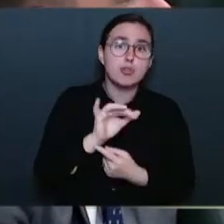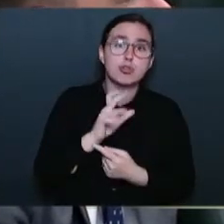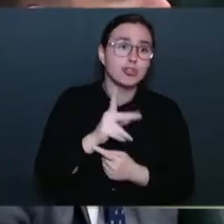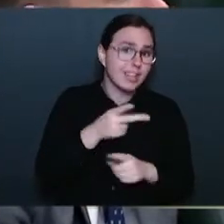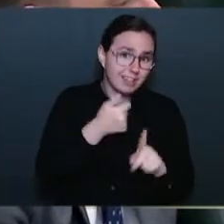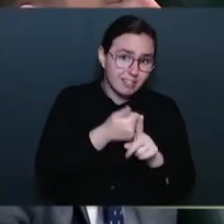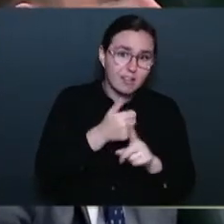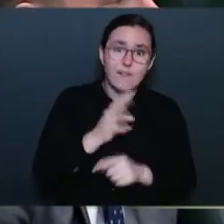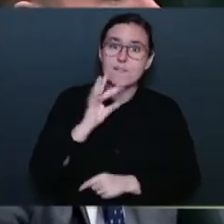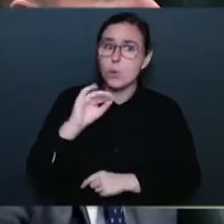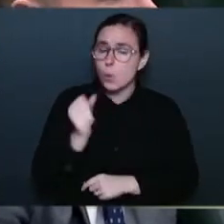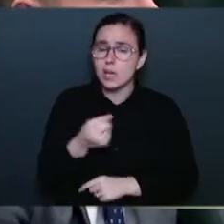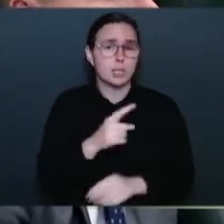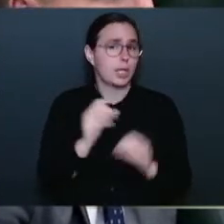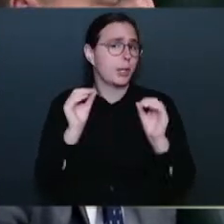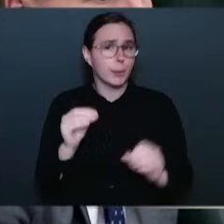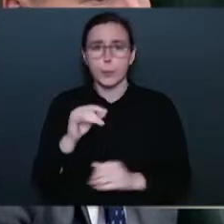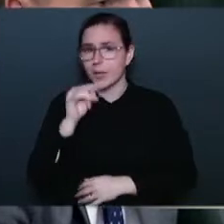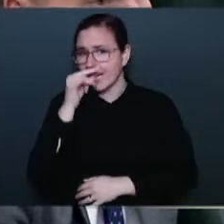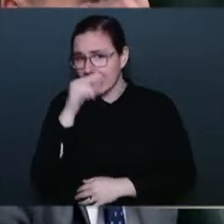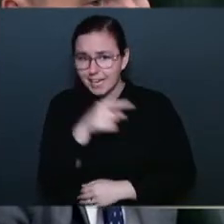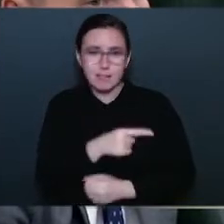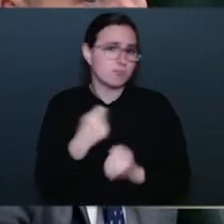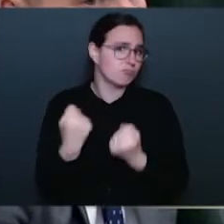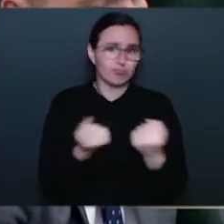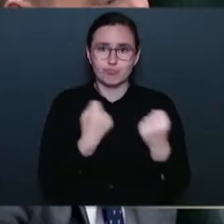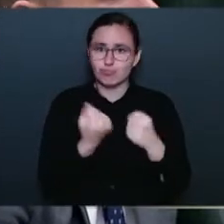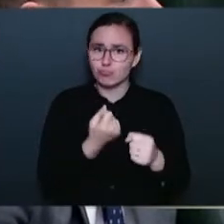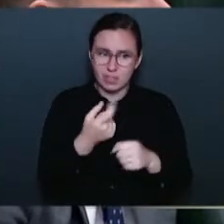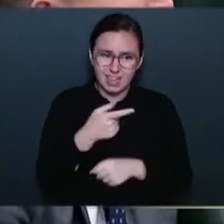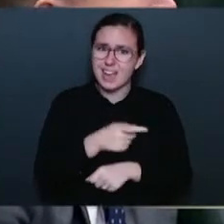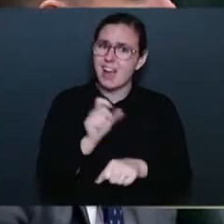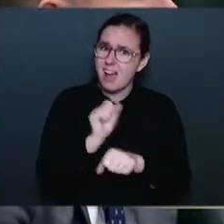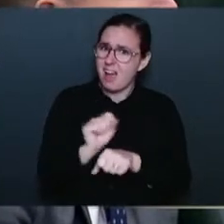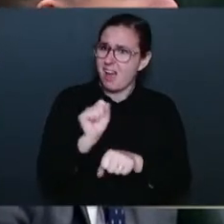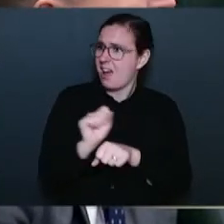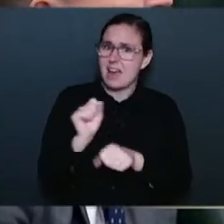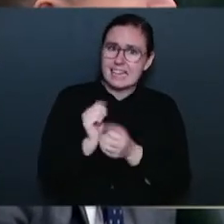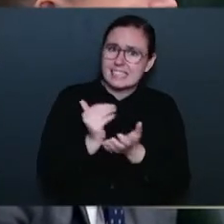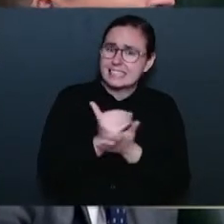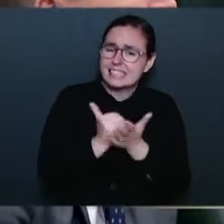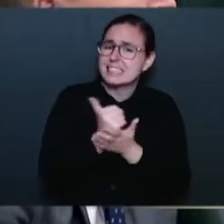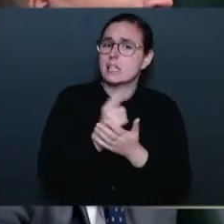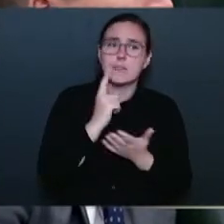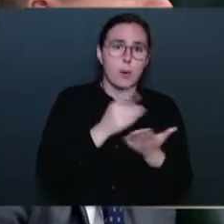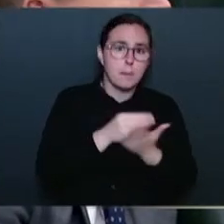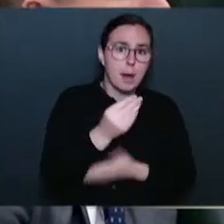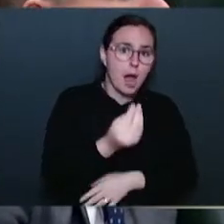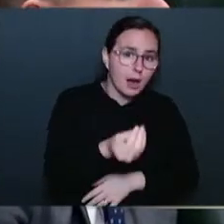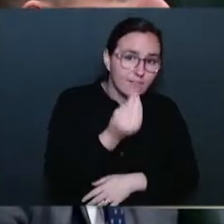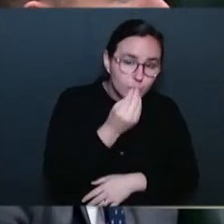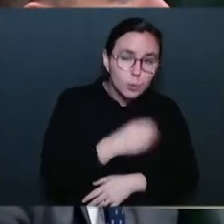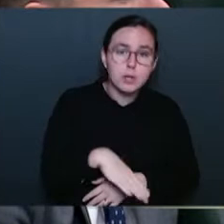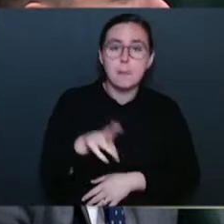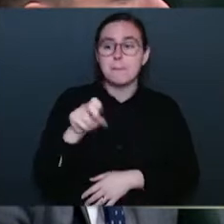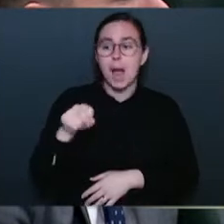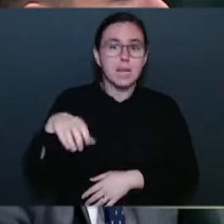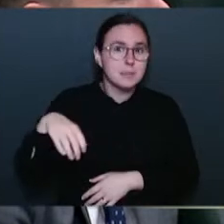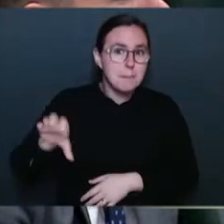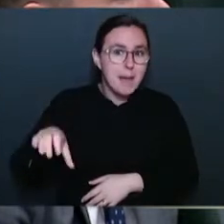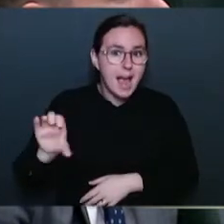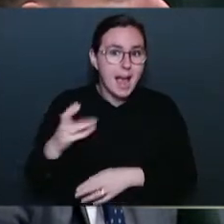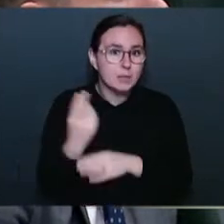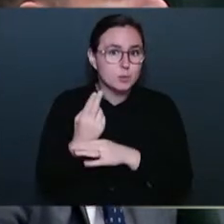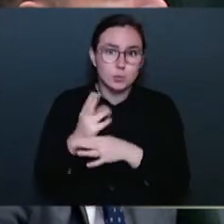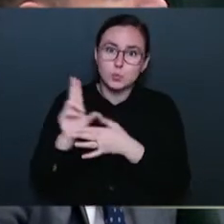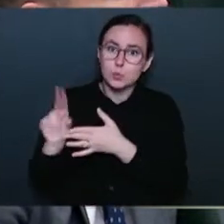put groceries on the table he's feeling the impact of a 40-year high inflation hike just like everyone else so to the premier why isn't Rick